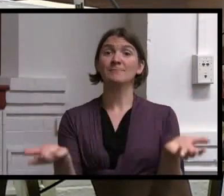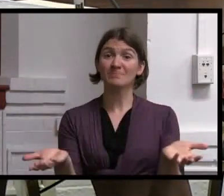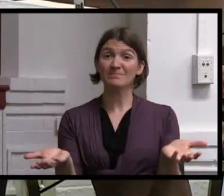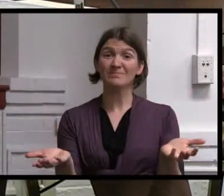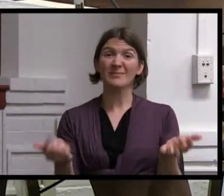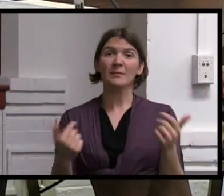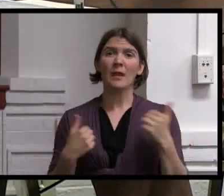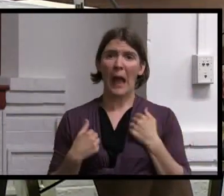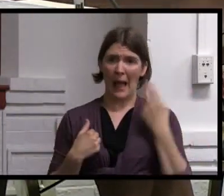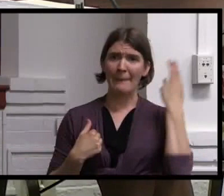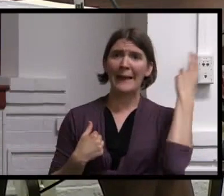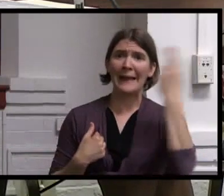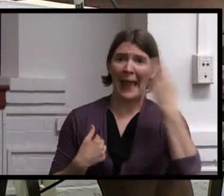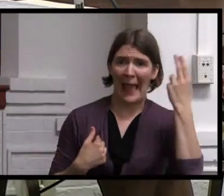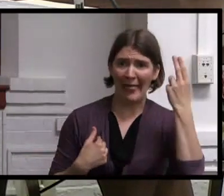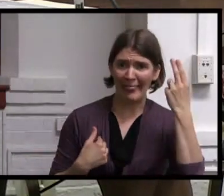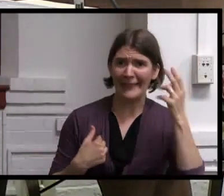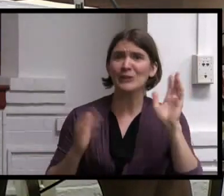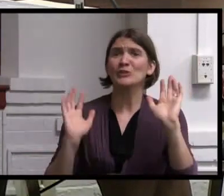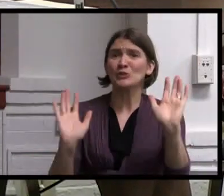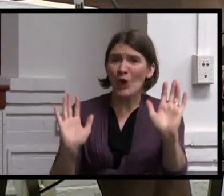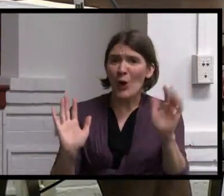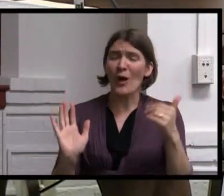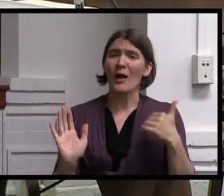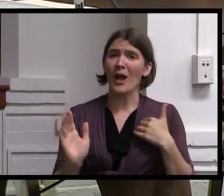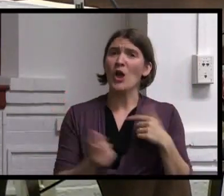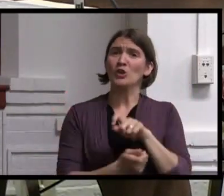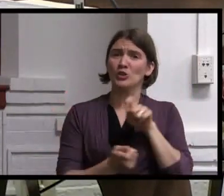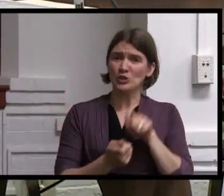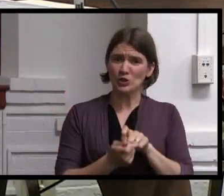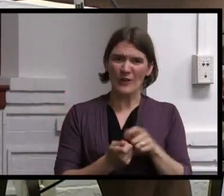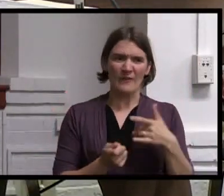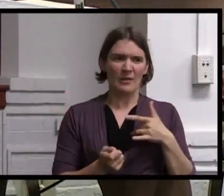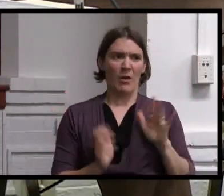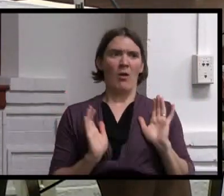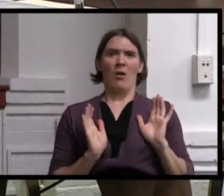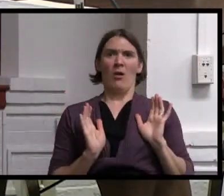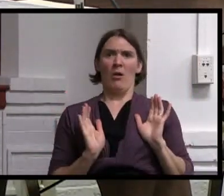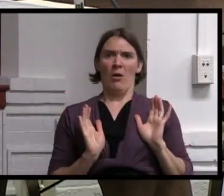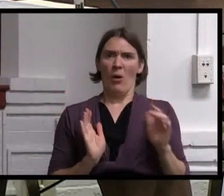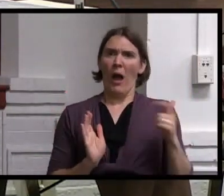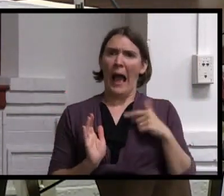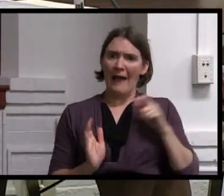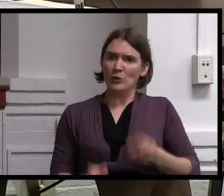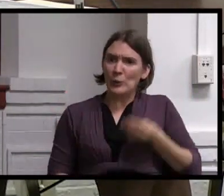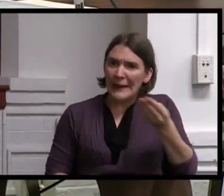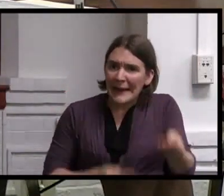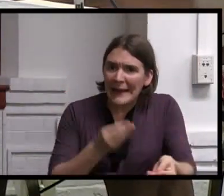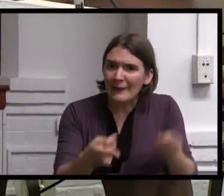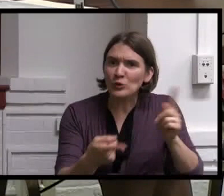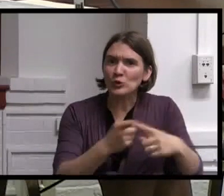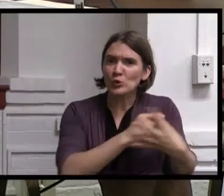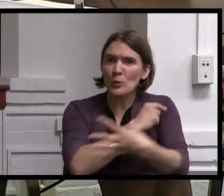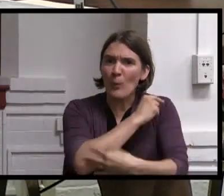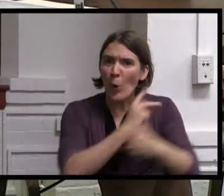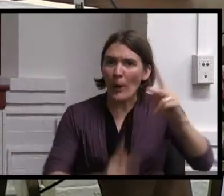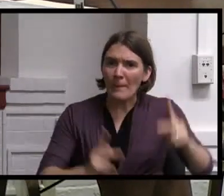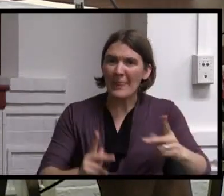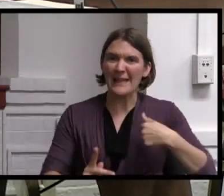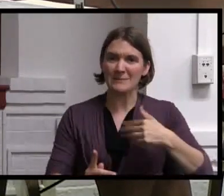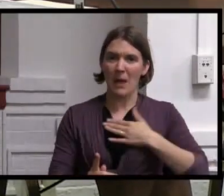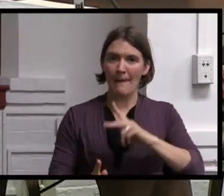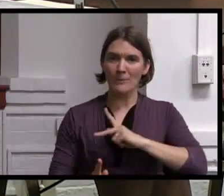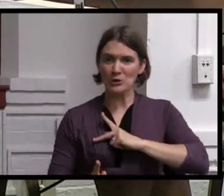I'm Catholic, so there's certainly, you know, the moral obligation of alms to the poor. So that's my personal